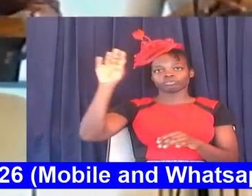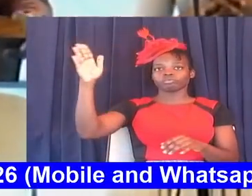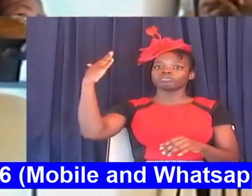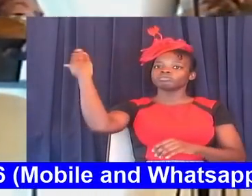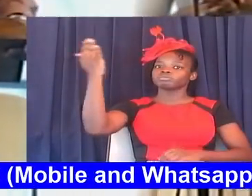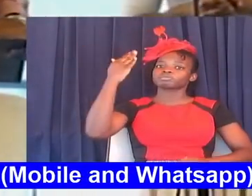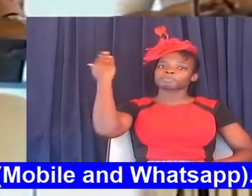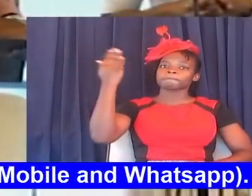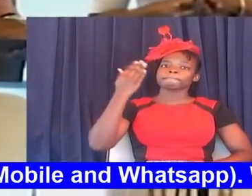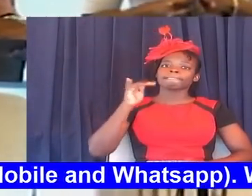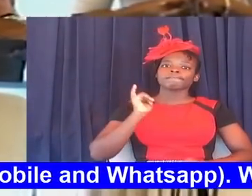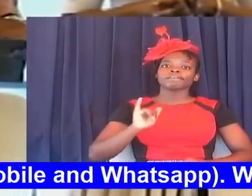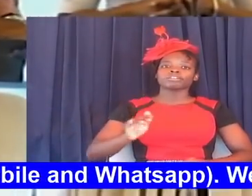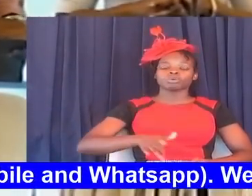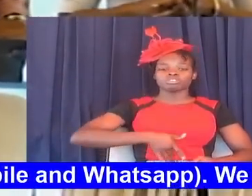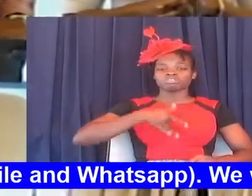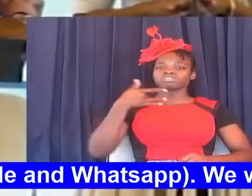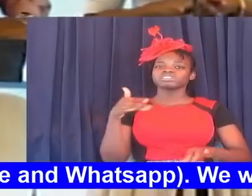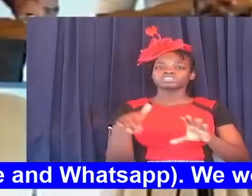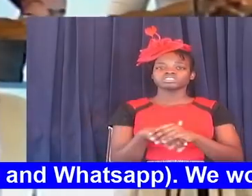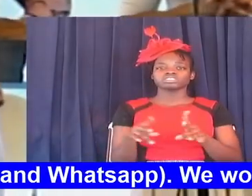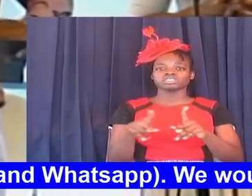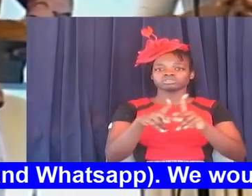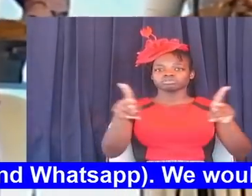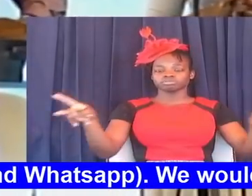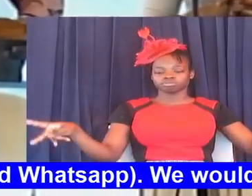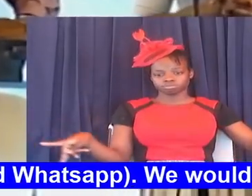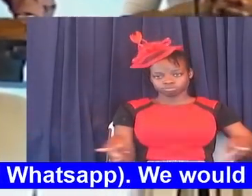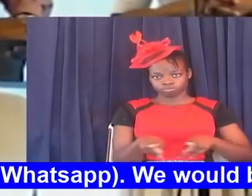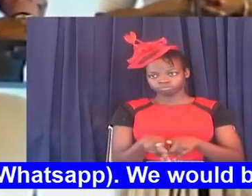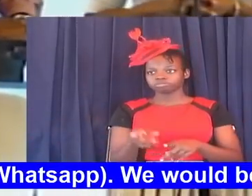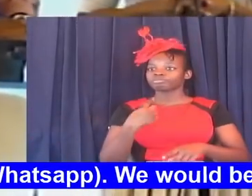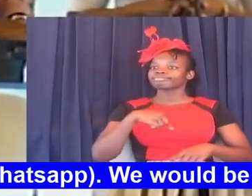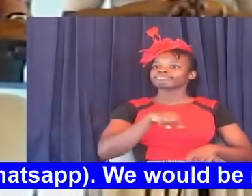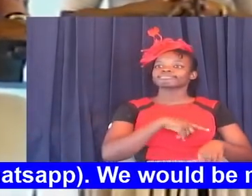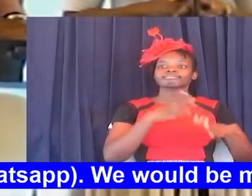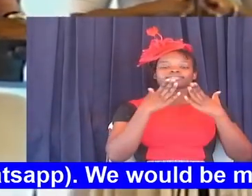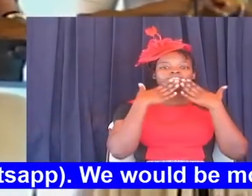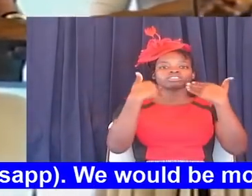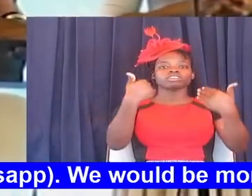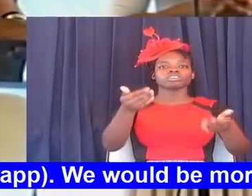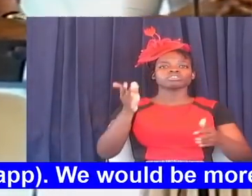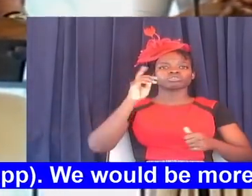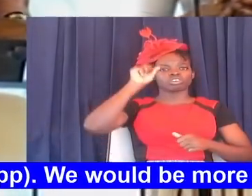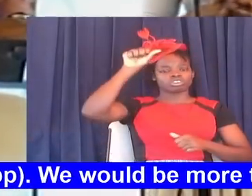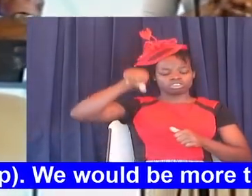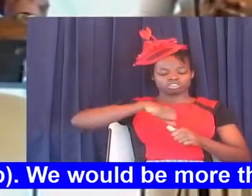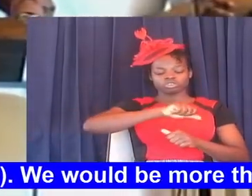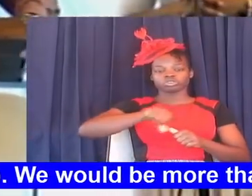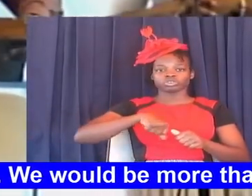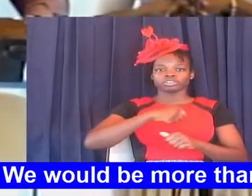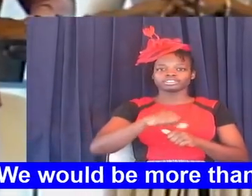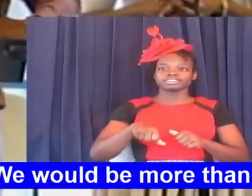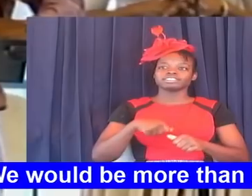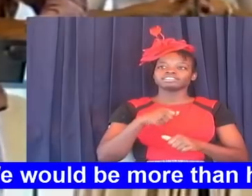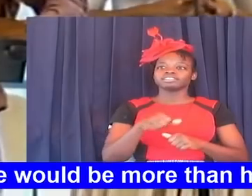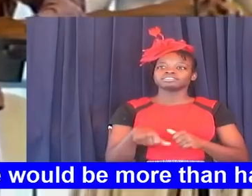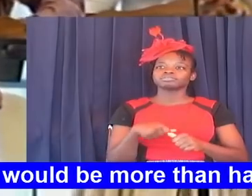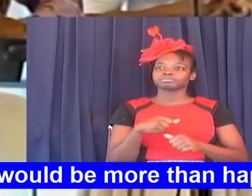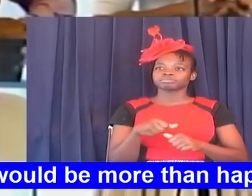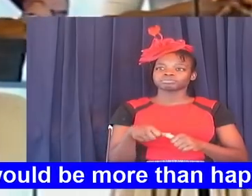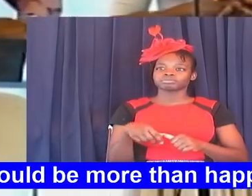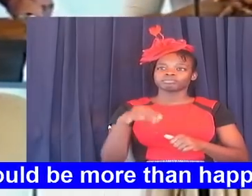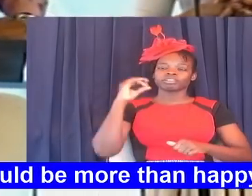we have felt in this place. We thank you for your anointing, for your visitation, Lord Jesus